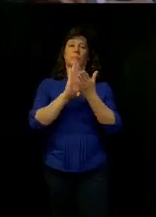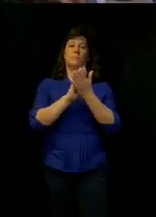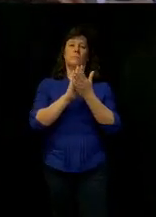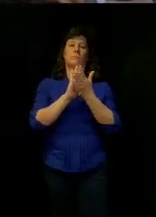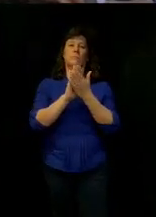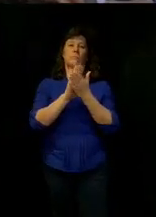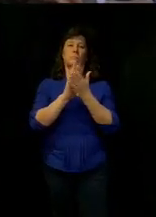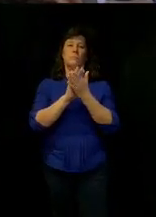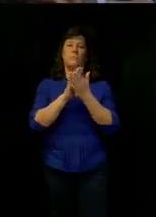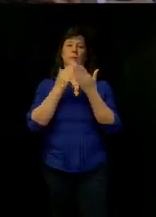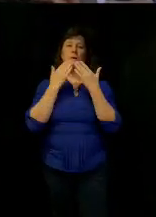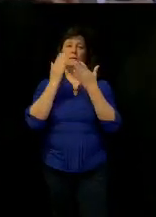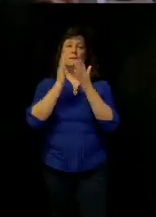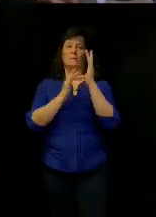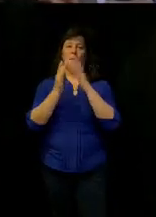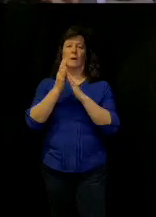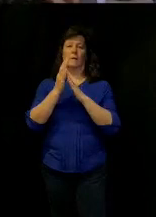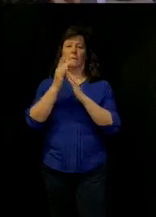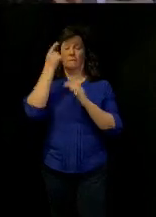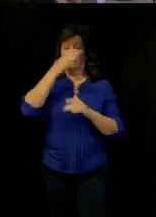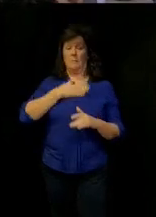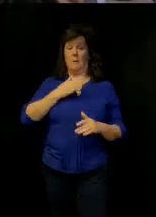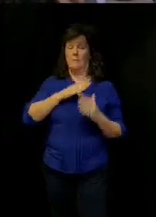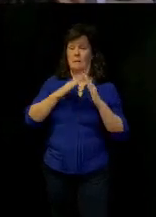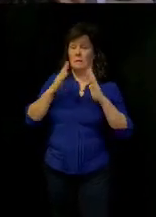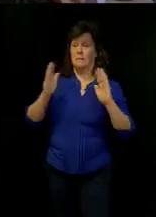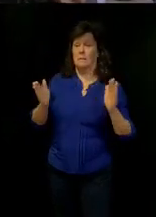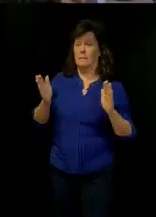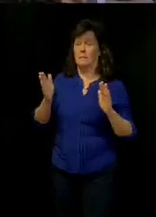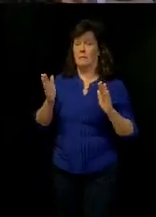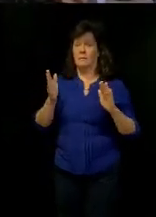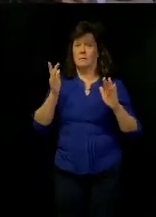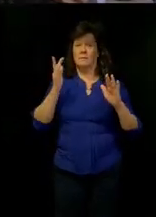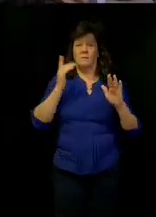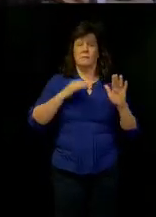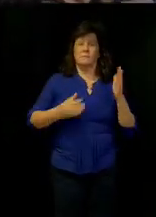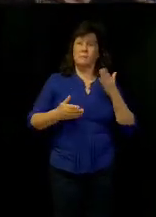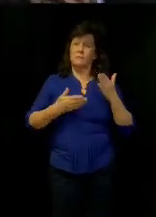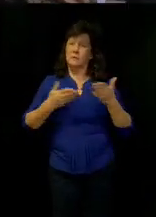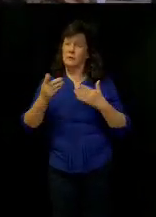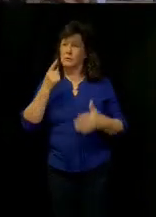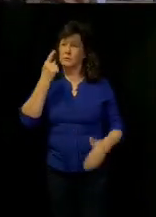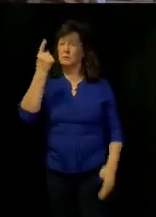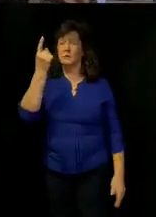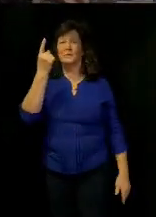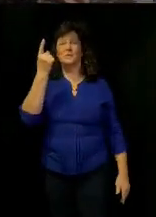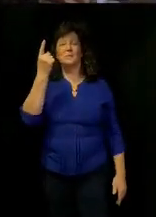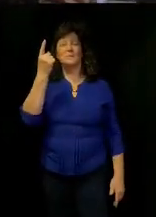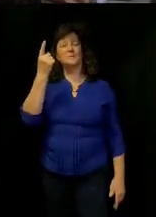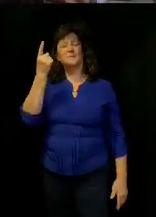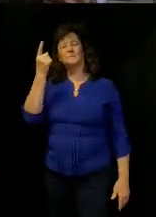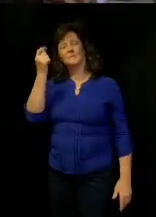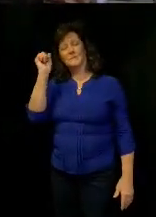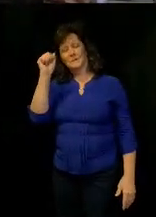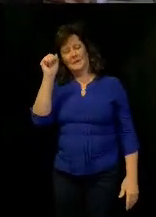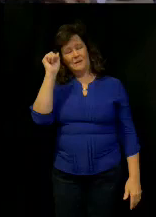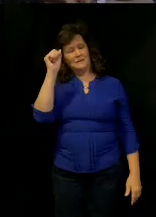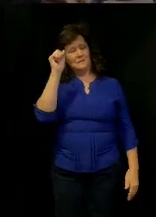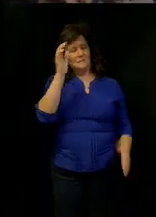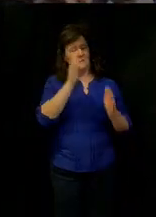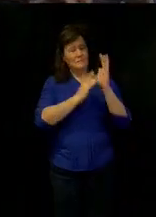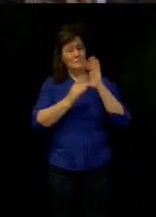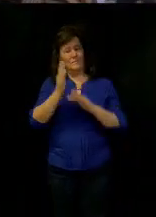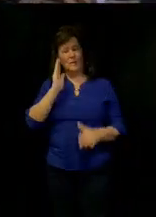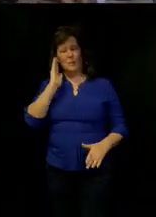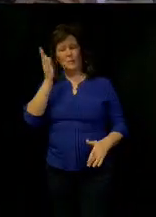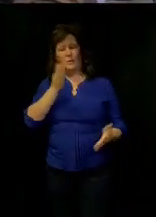Jesus. For me and my house, we're going to serve you. We're going to